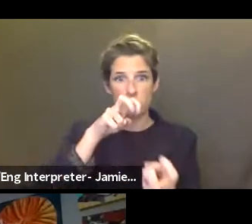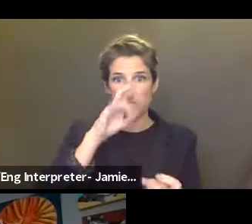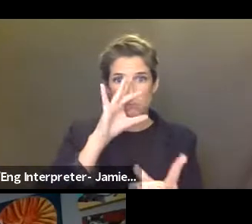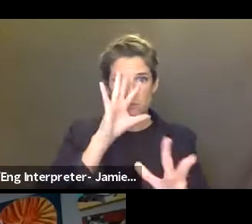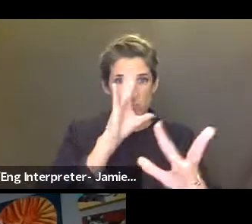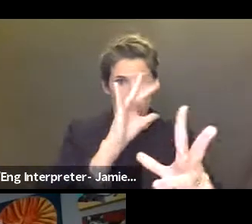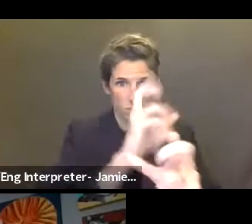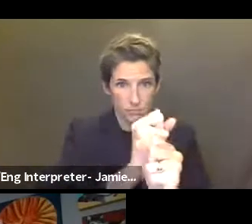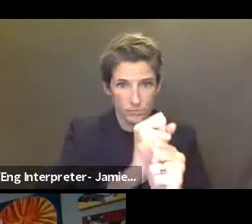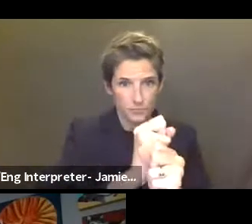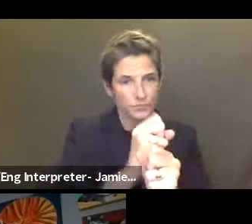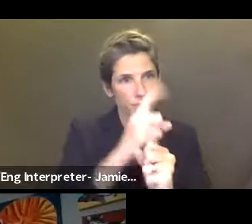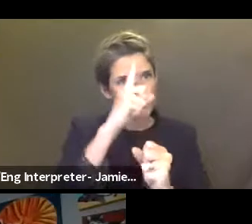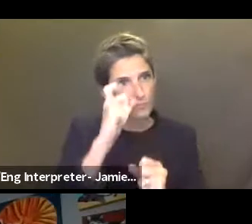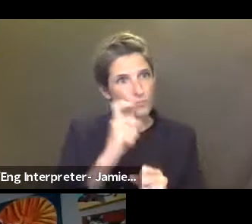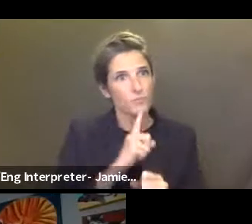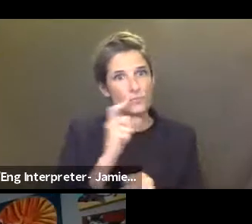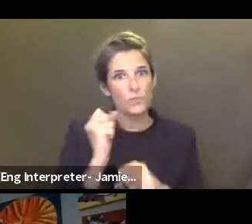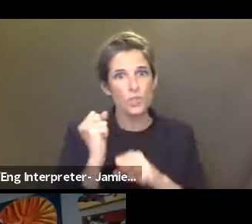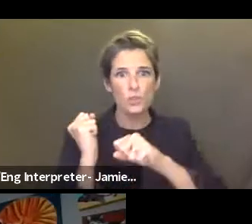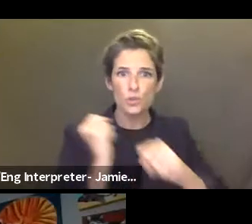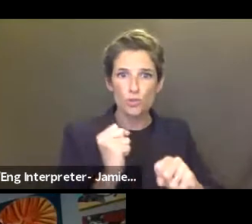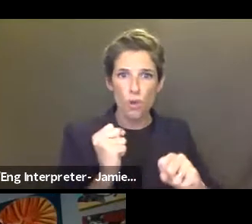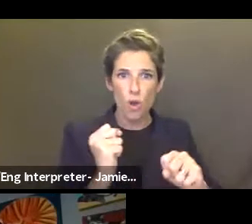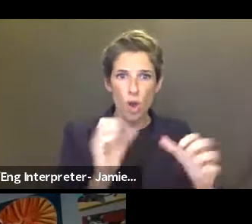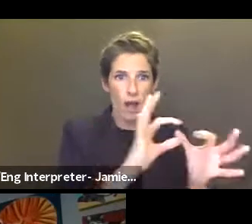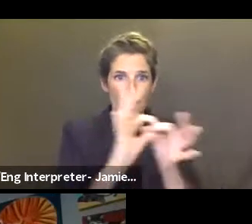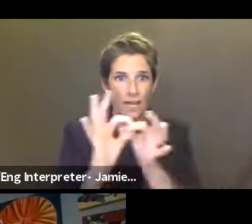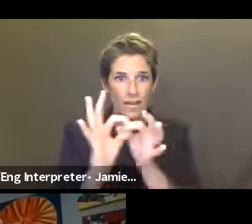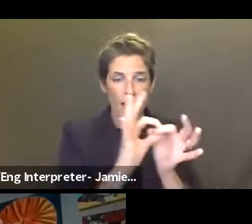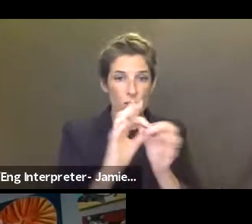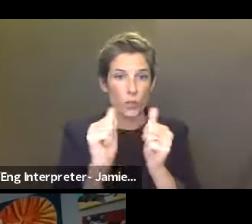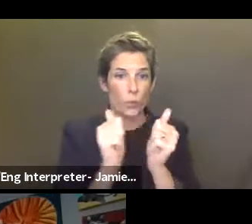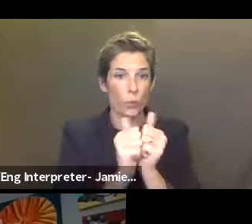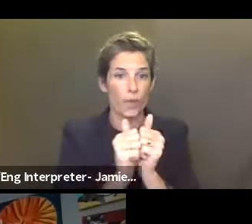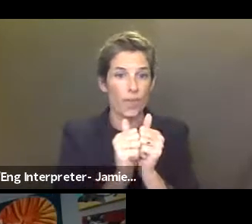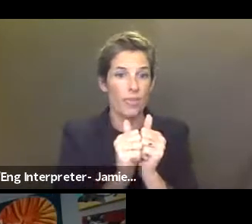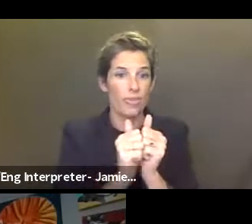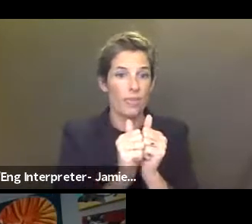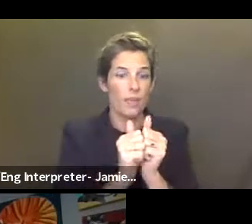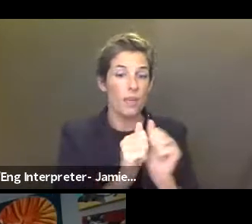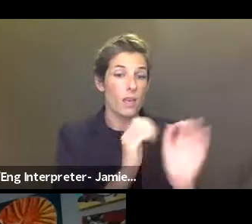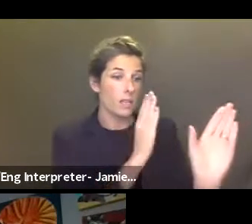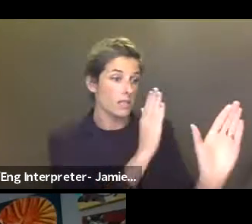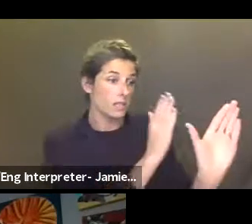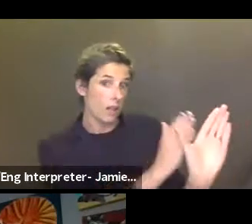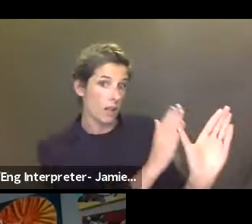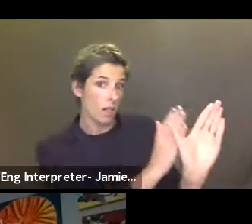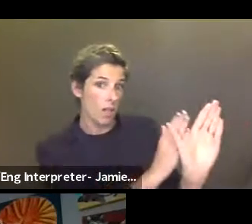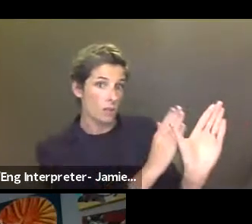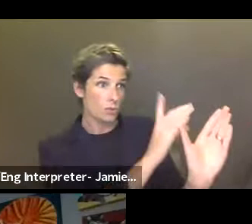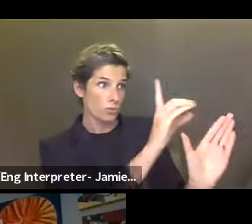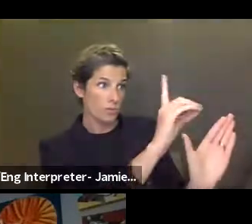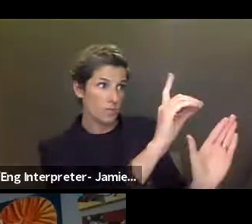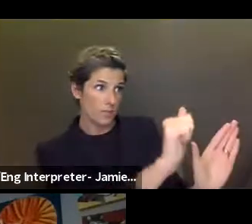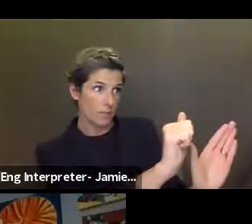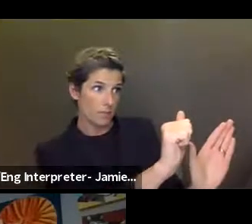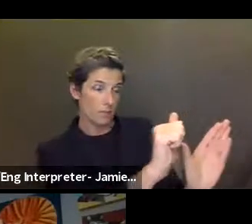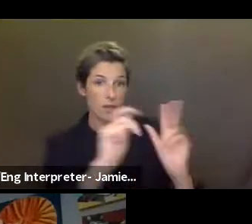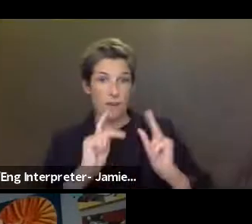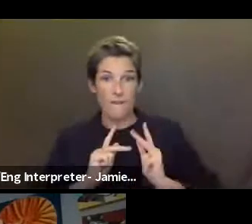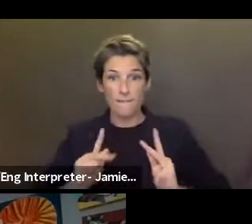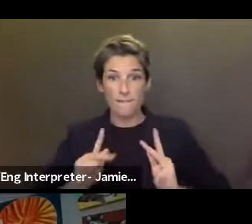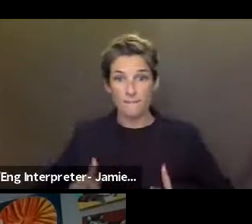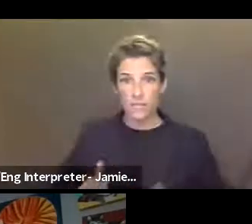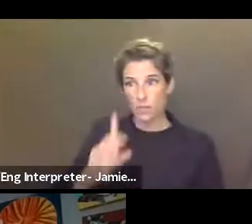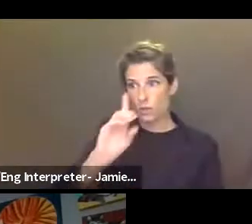very strong interplay between psychological, psychiatric, intellectual disabilities, physical, and